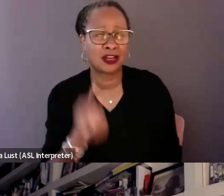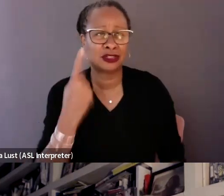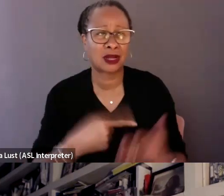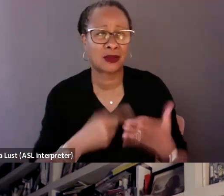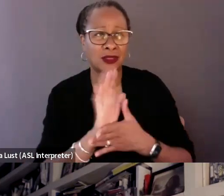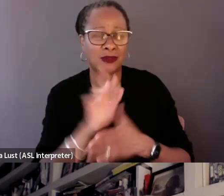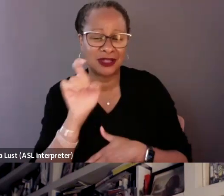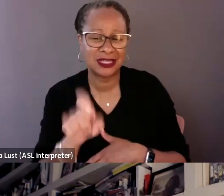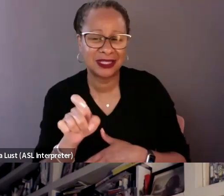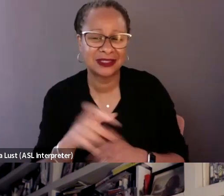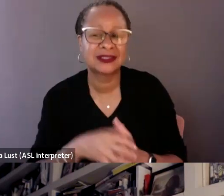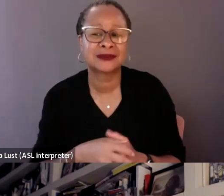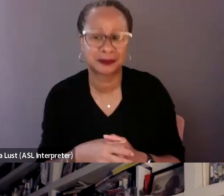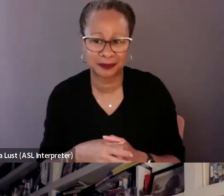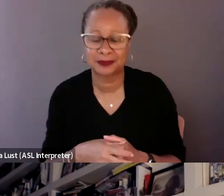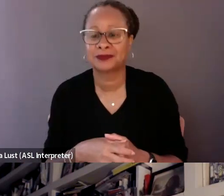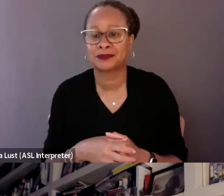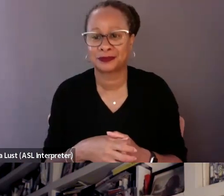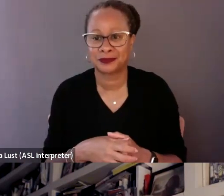and